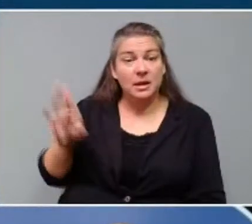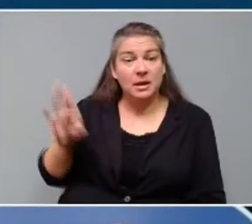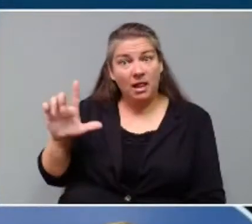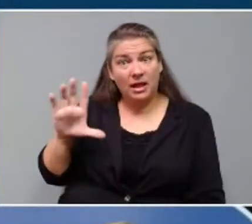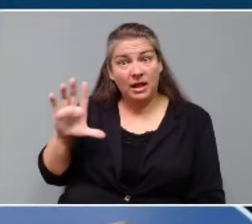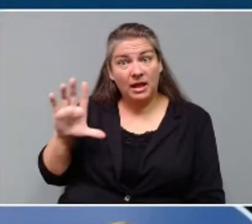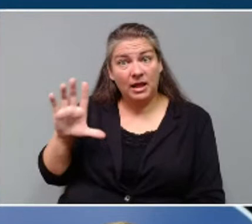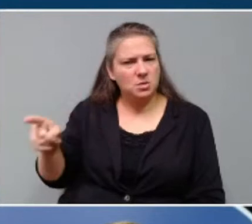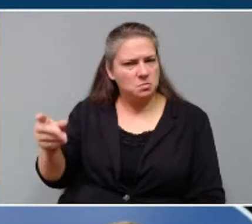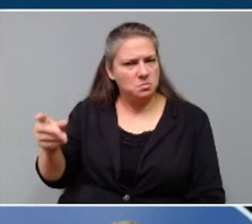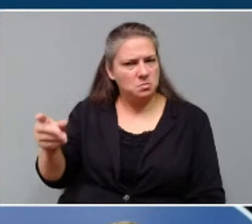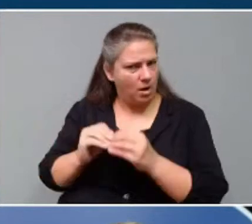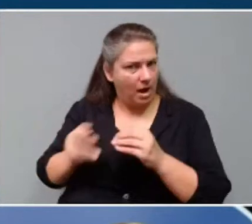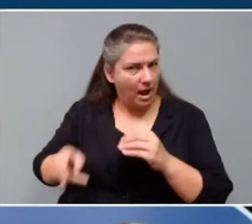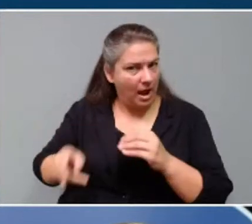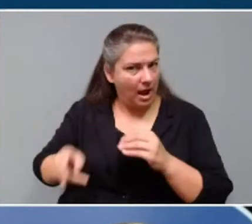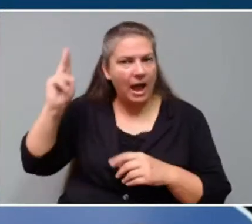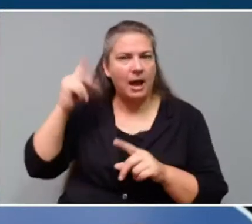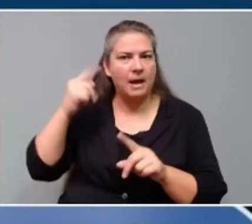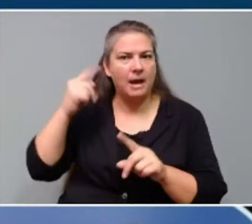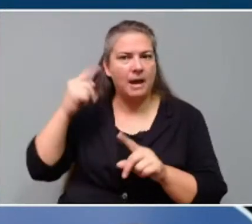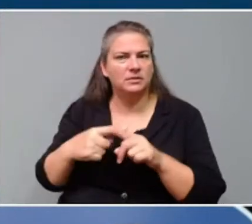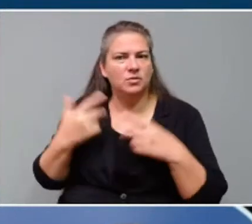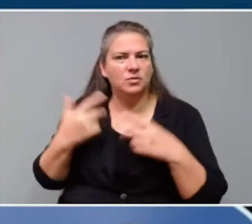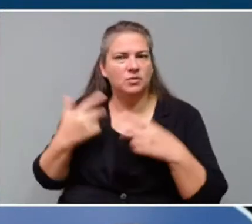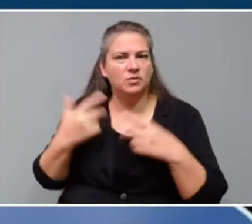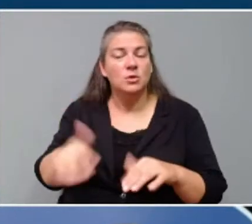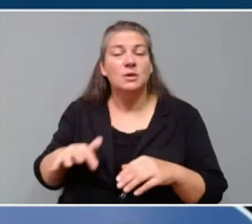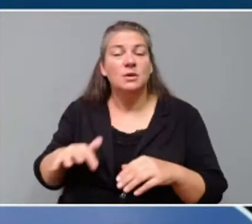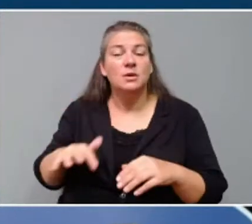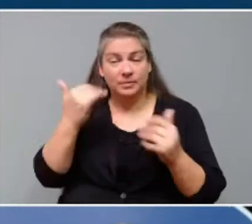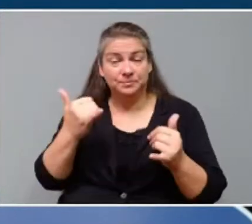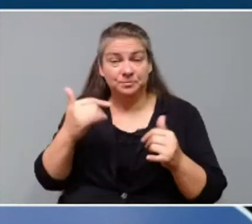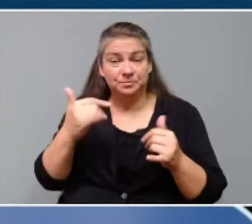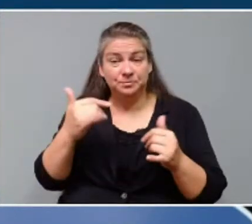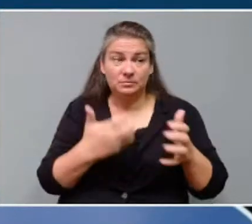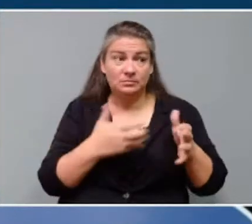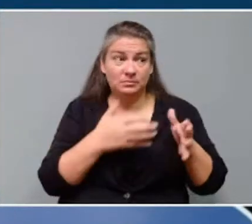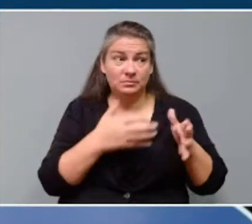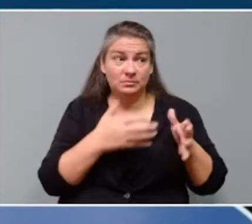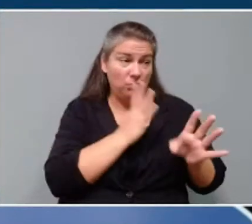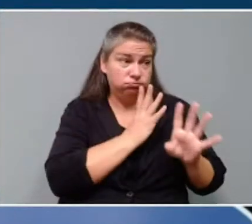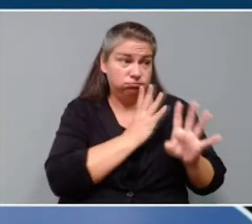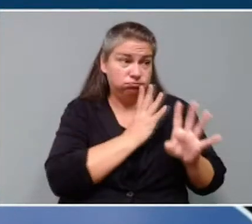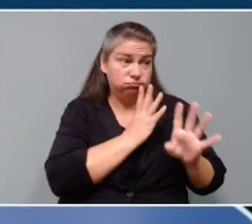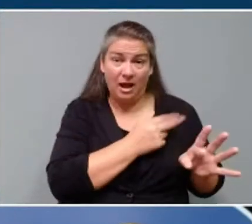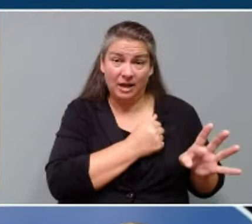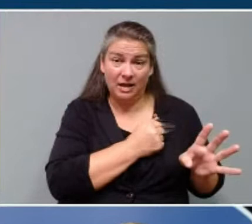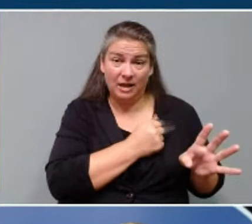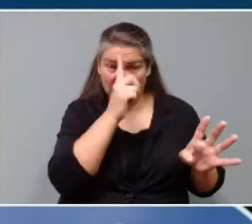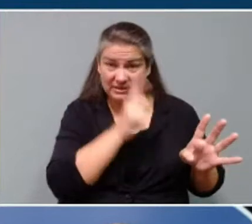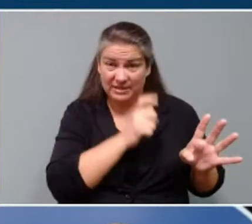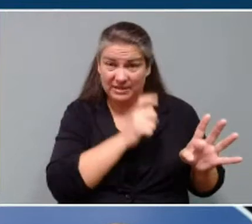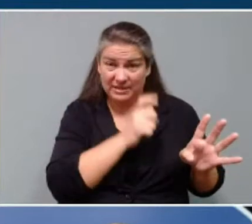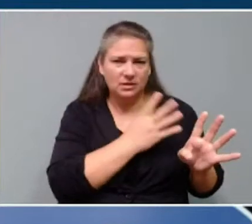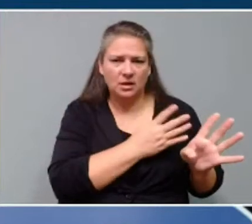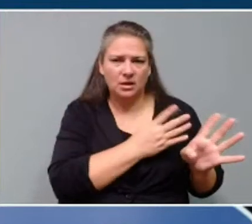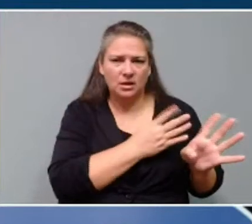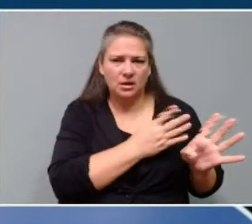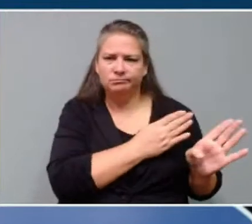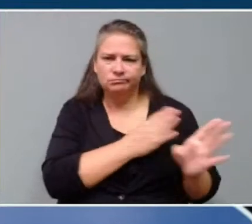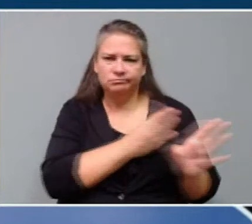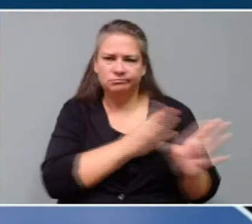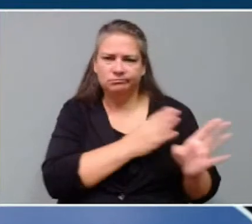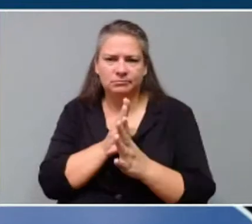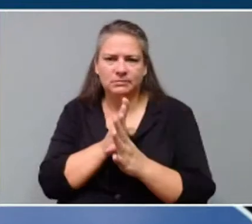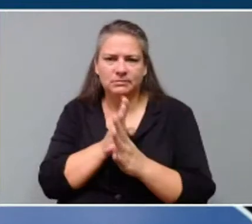This will push people again away from hospitals to this site, knowing there needs to be more testing. So testing is